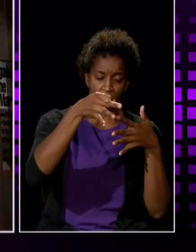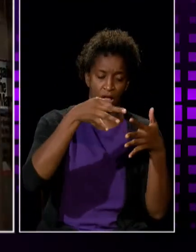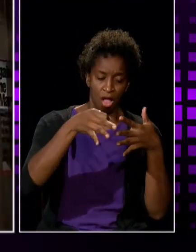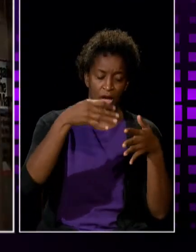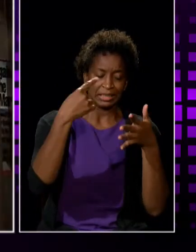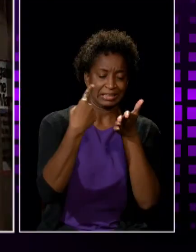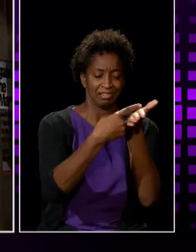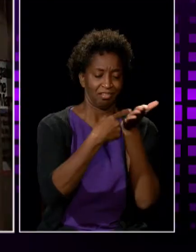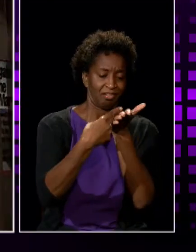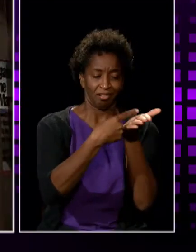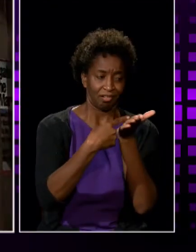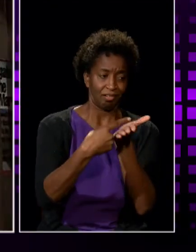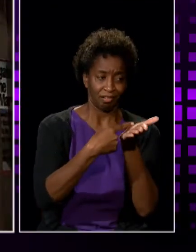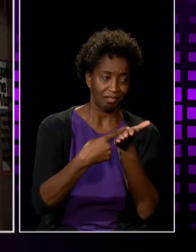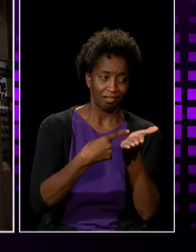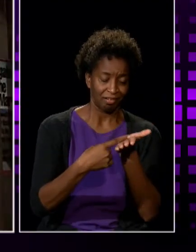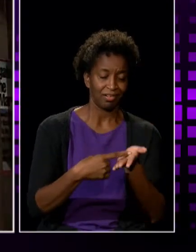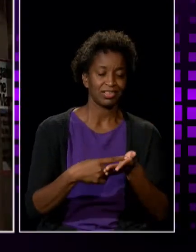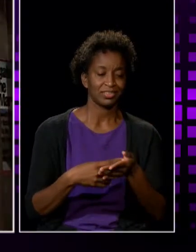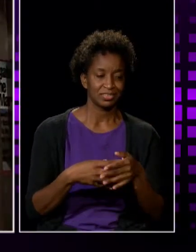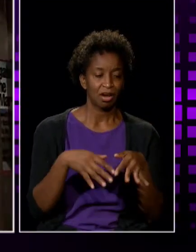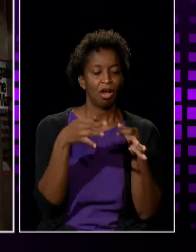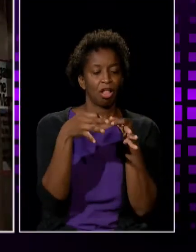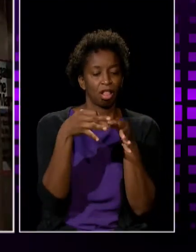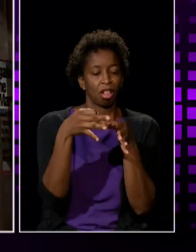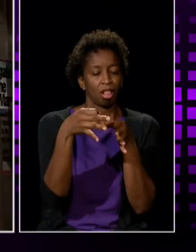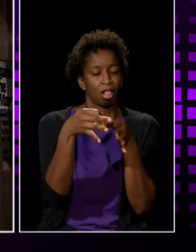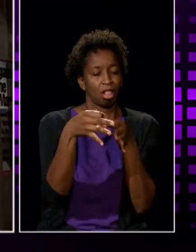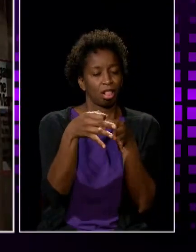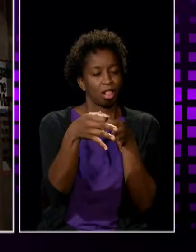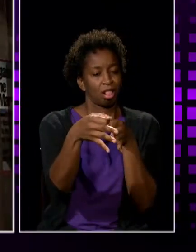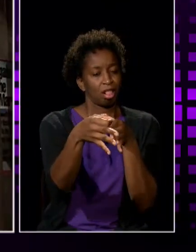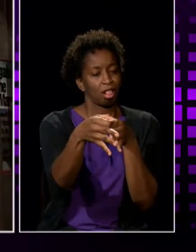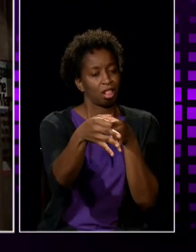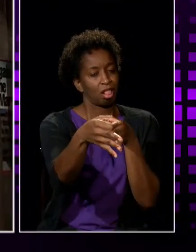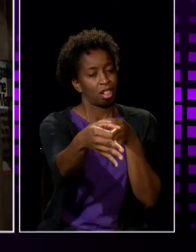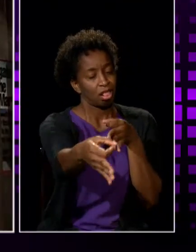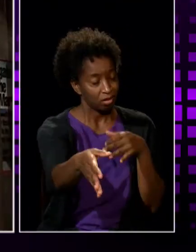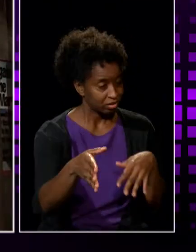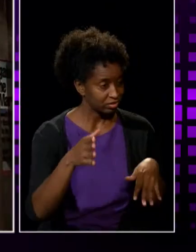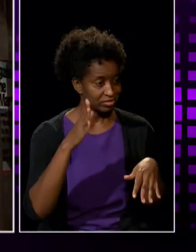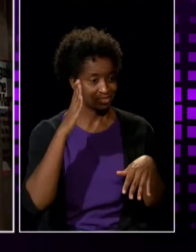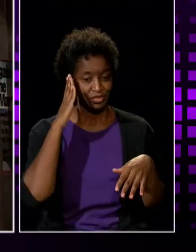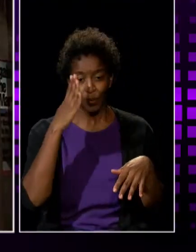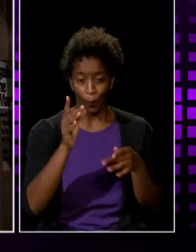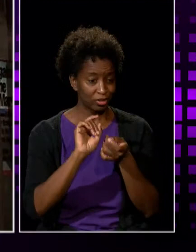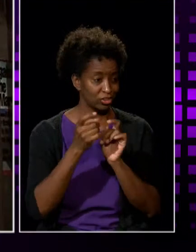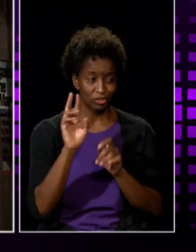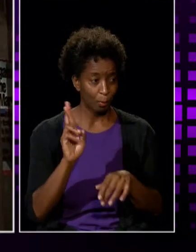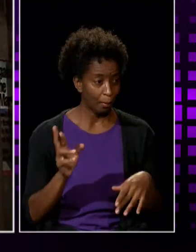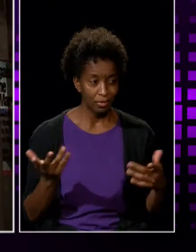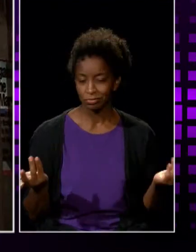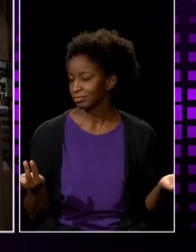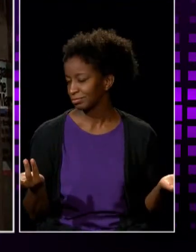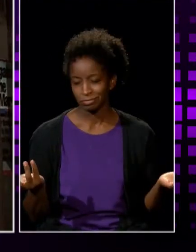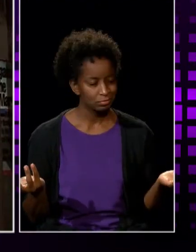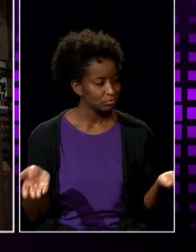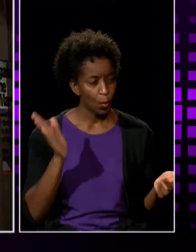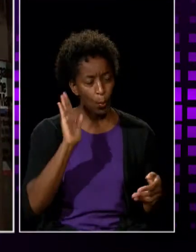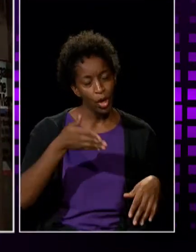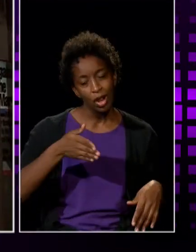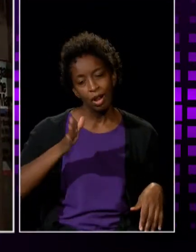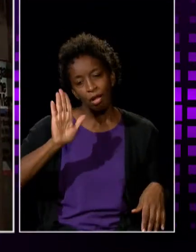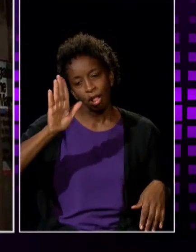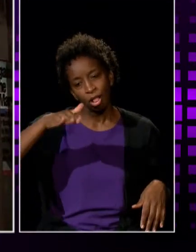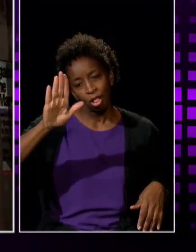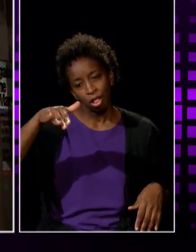then never have taken the ultimate, this first step, and we would still be here 20 years down the line. This way has allowed us to